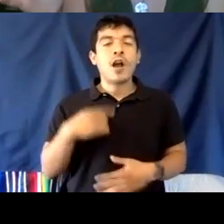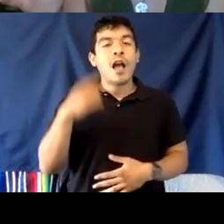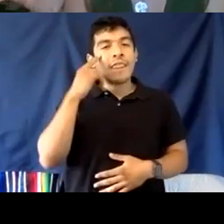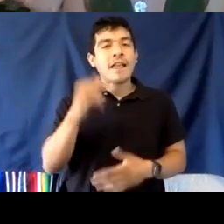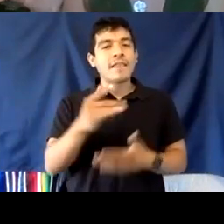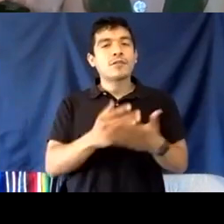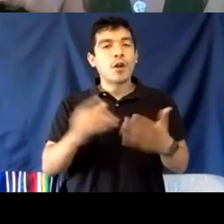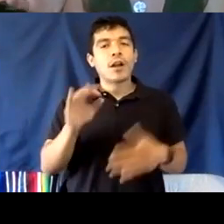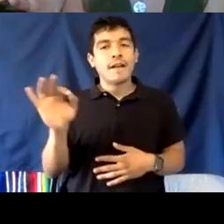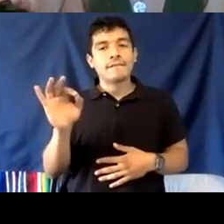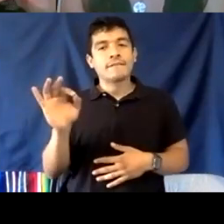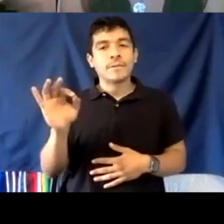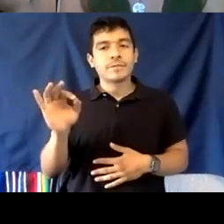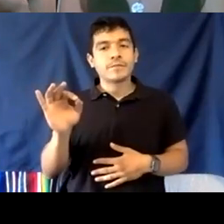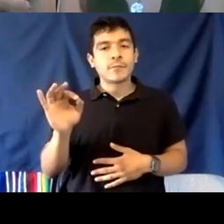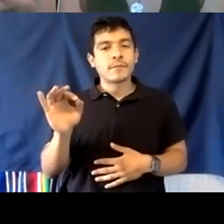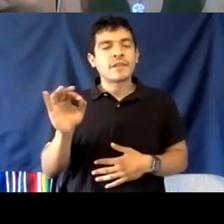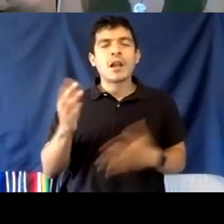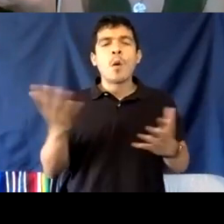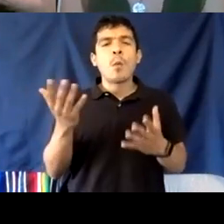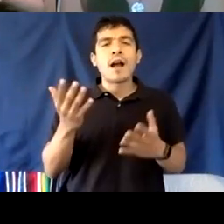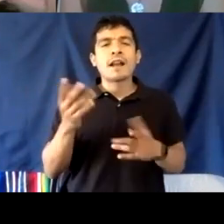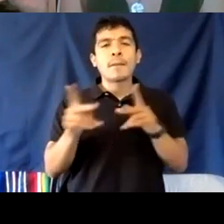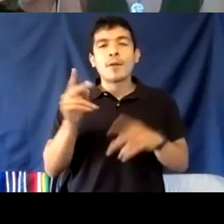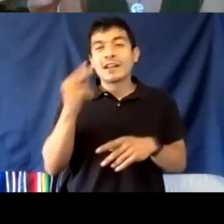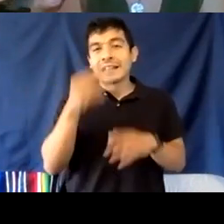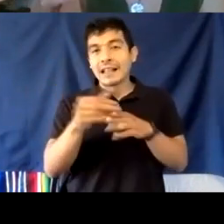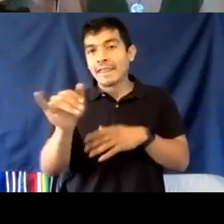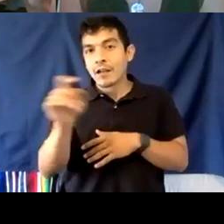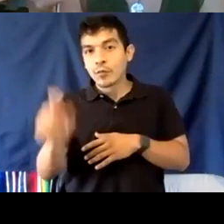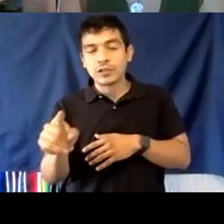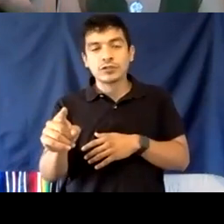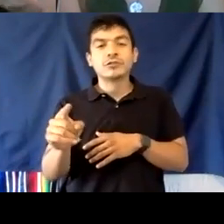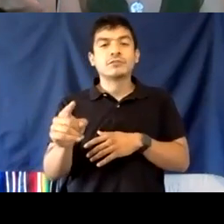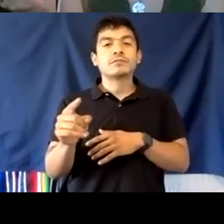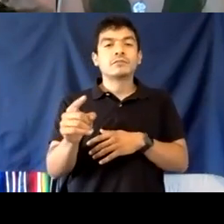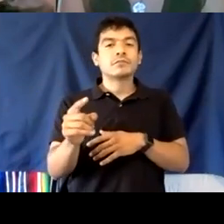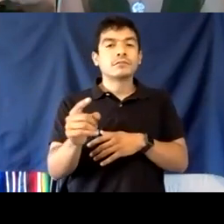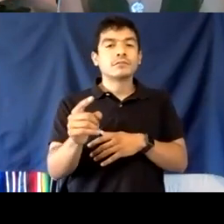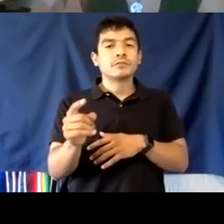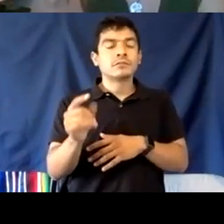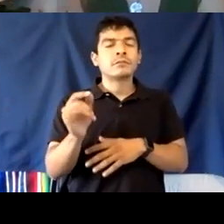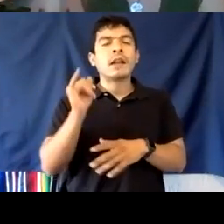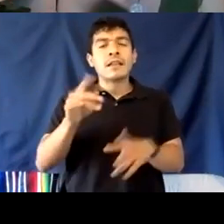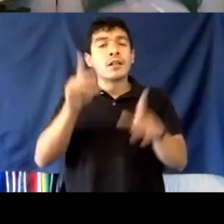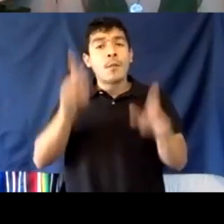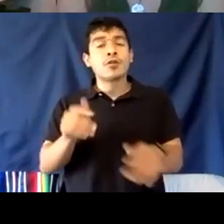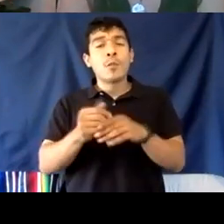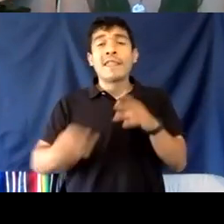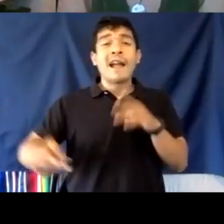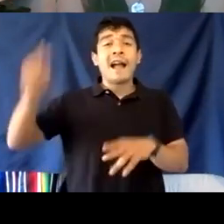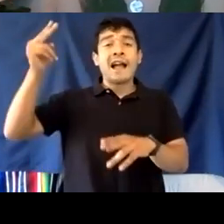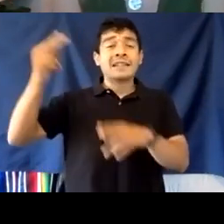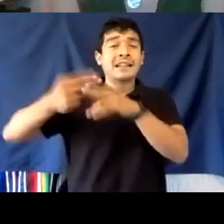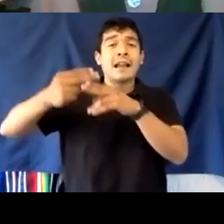the part of what's inherent in that question is the person with the highest title or whatever is